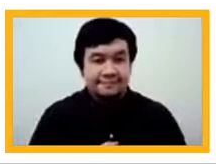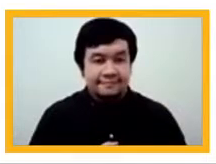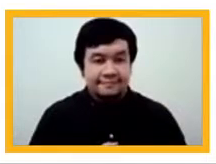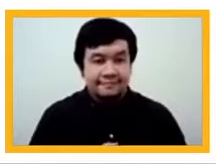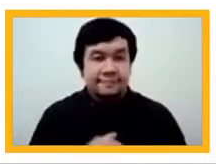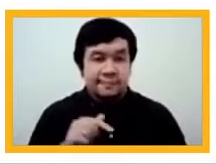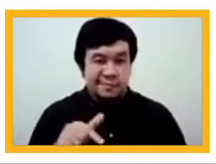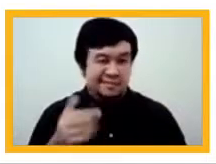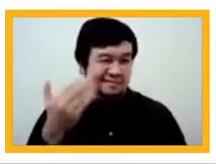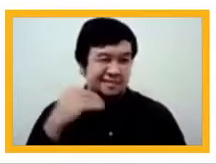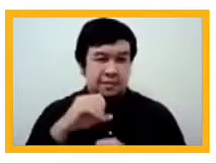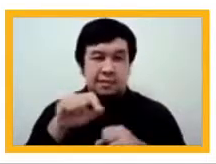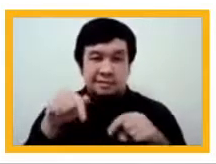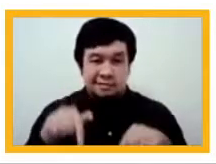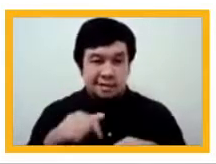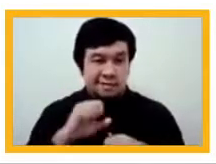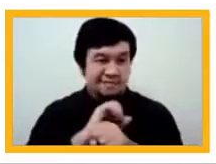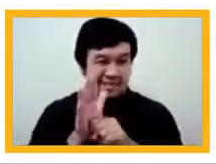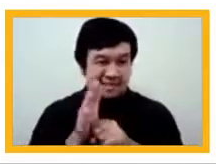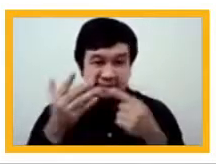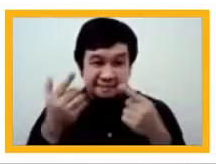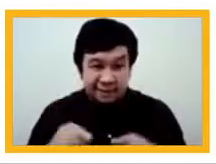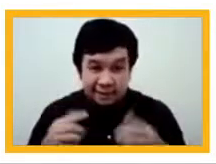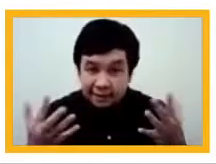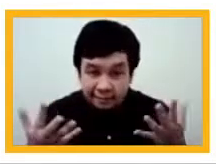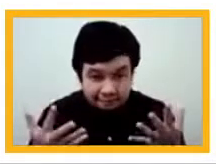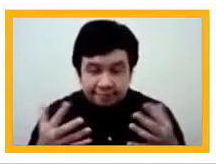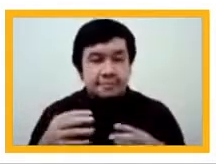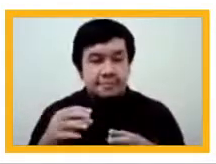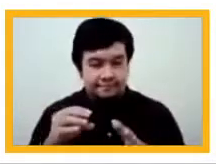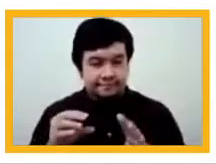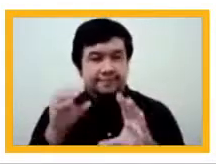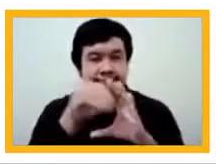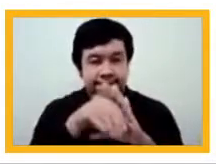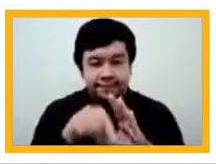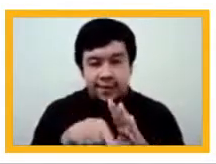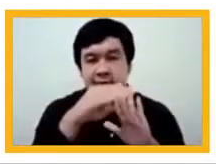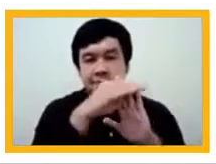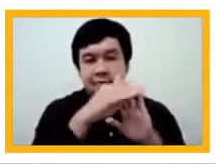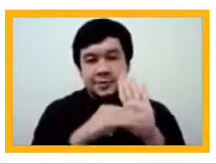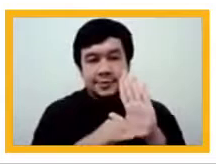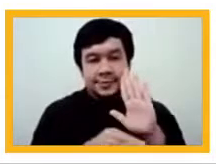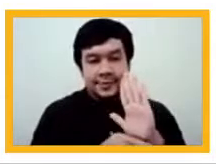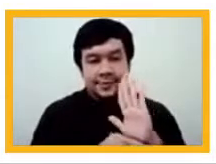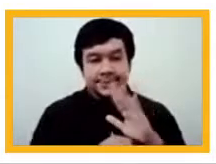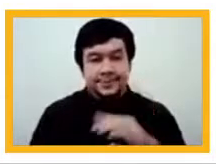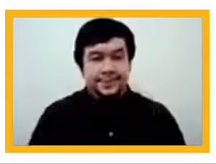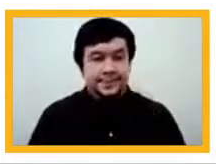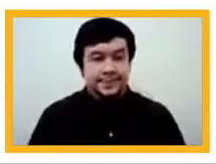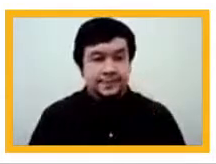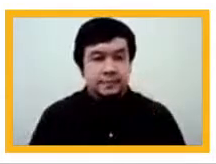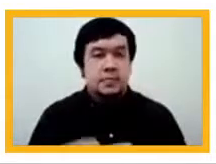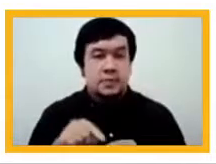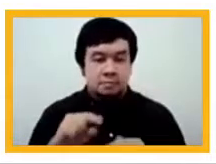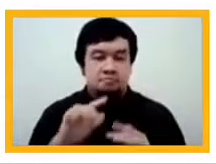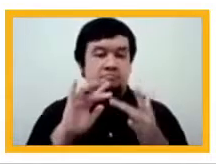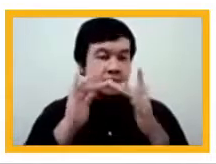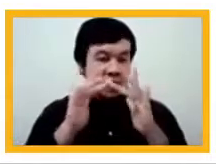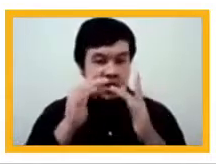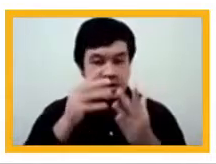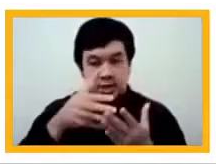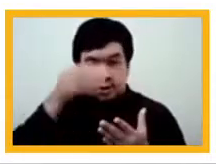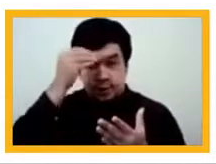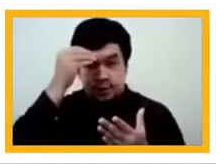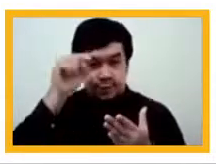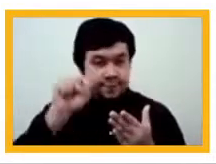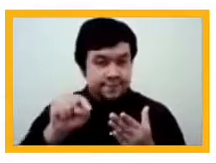we started to develop on-tech software AI coding camp using online tools.